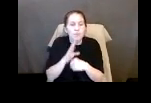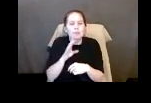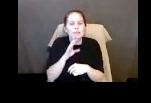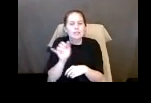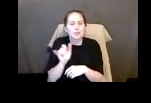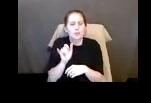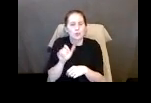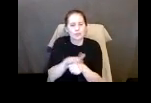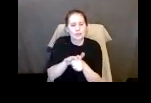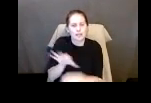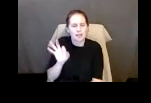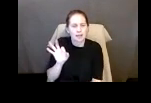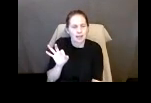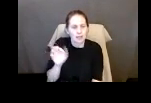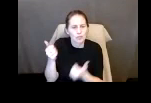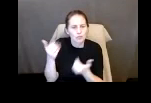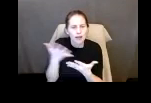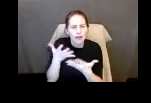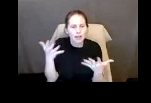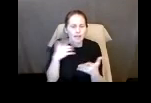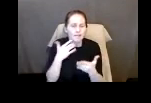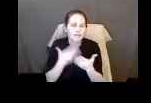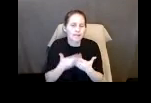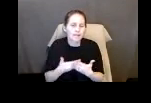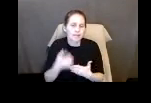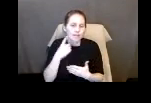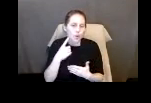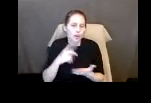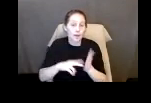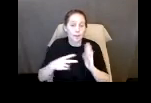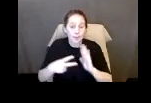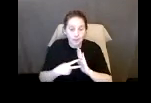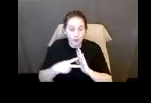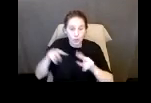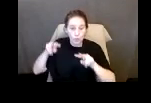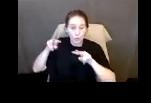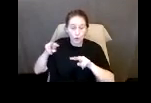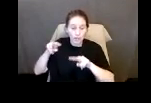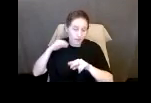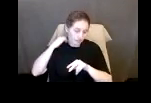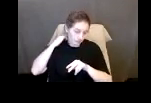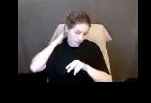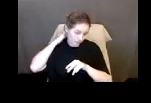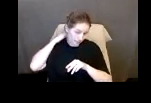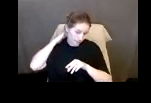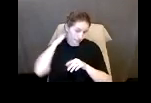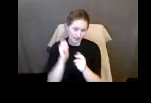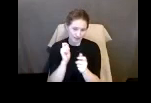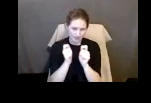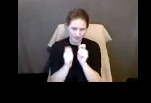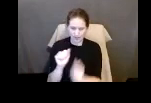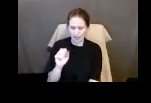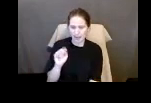how site 9 also provides lots of evidence for the purposeful watching over and refinement of the